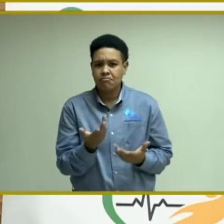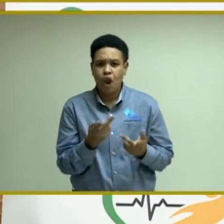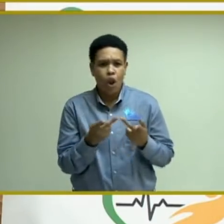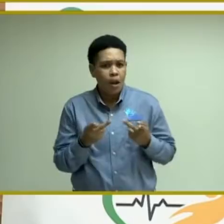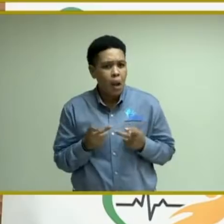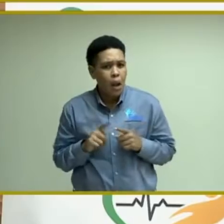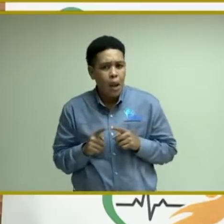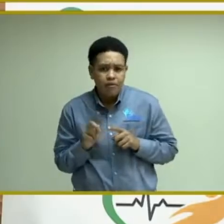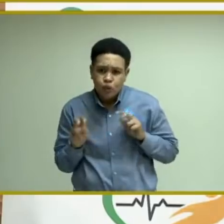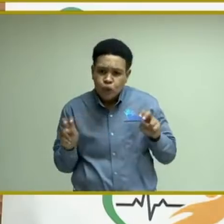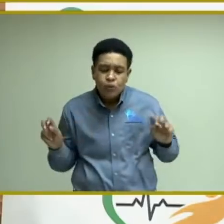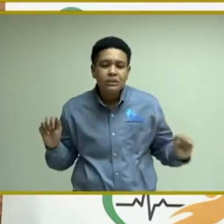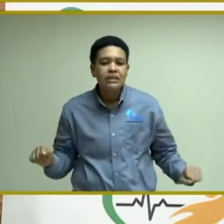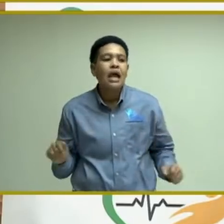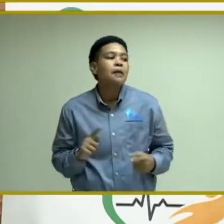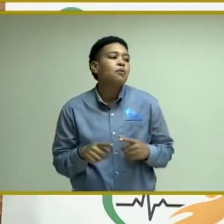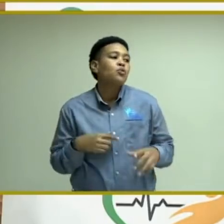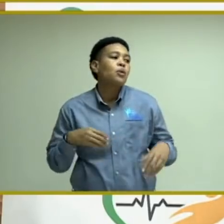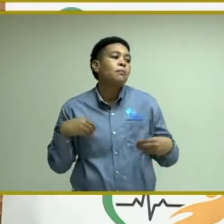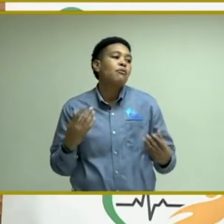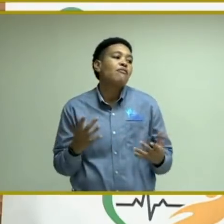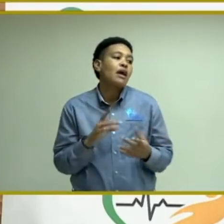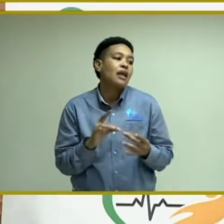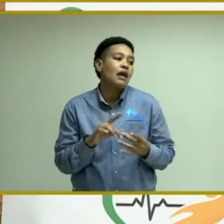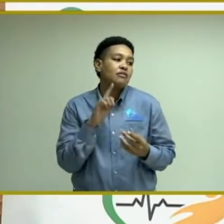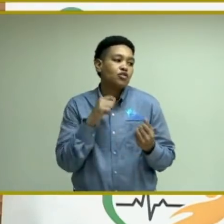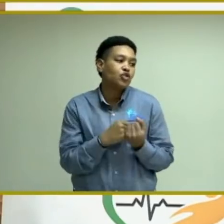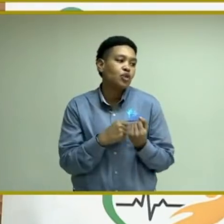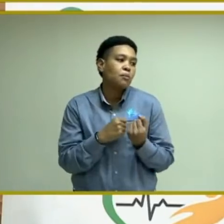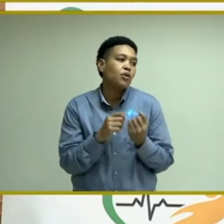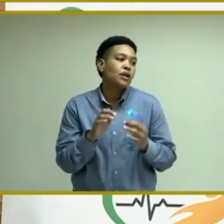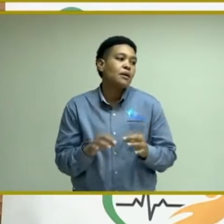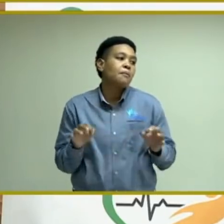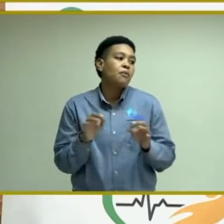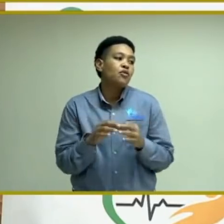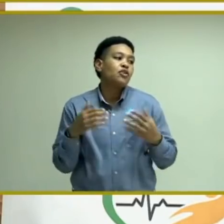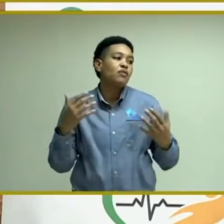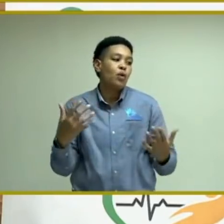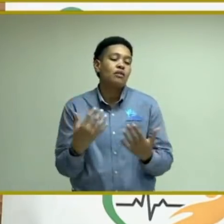to support the importance of taking the vaccine.